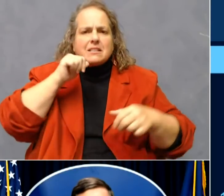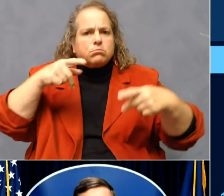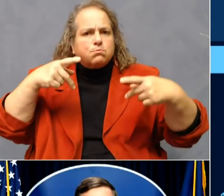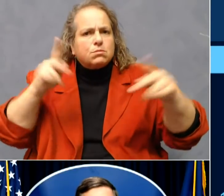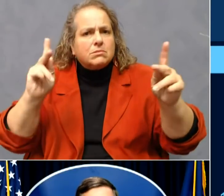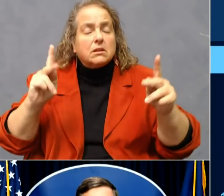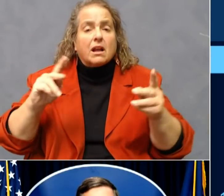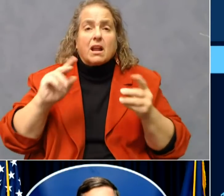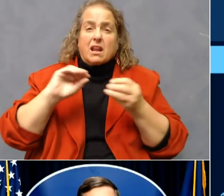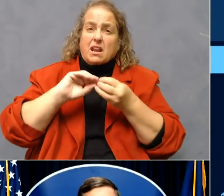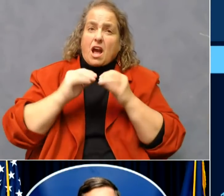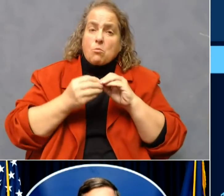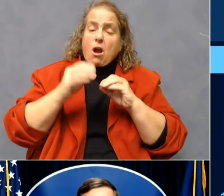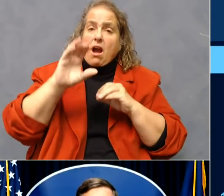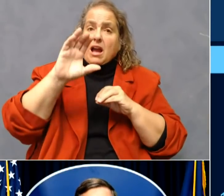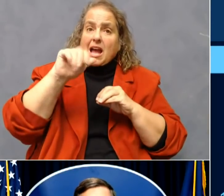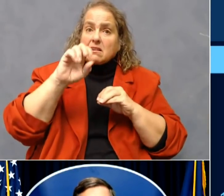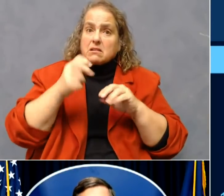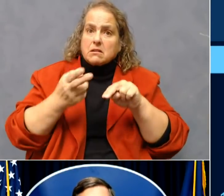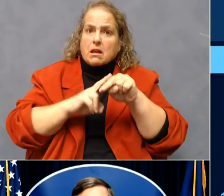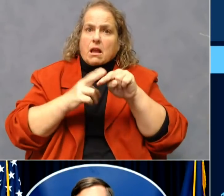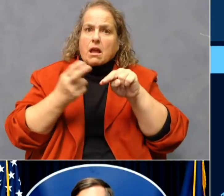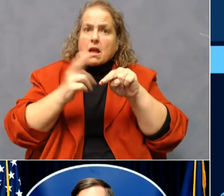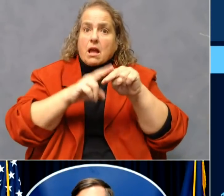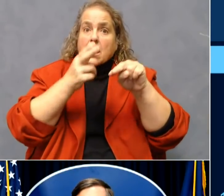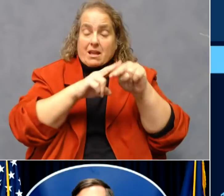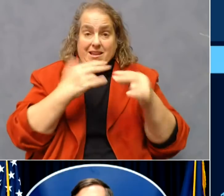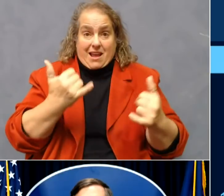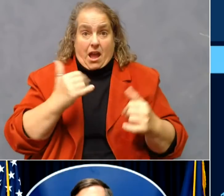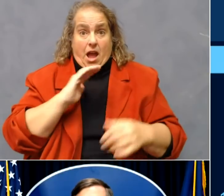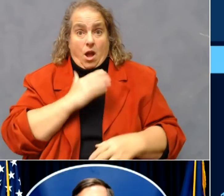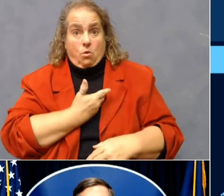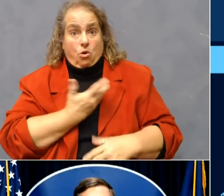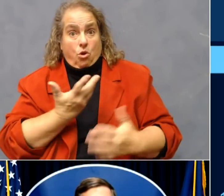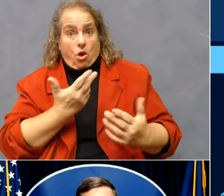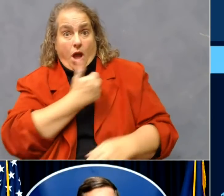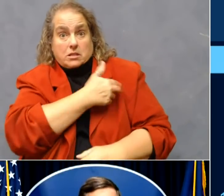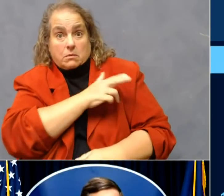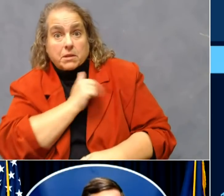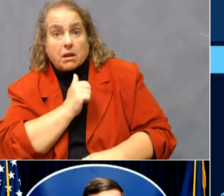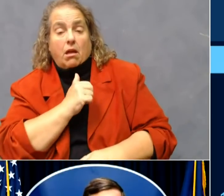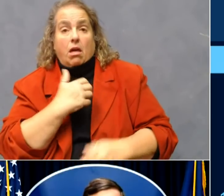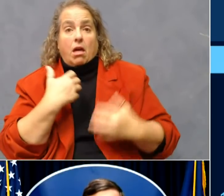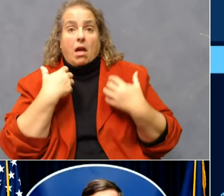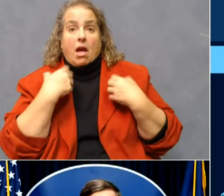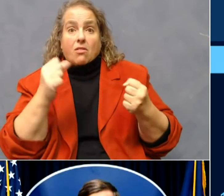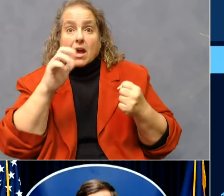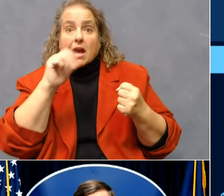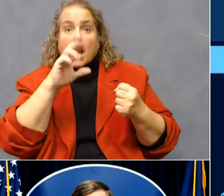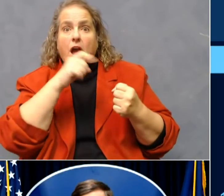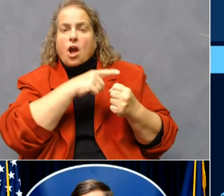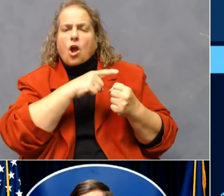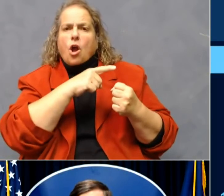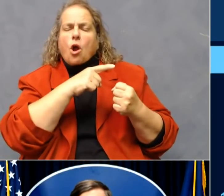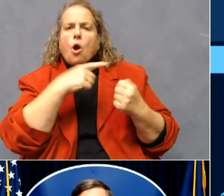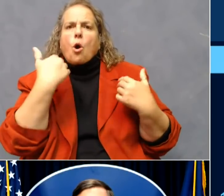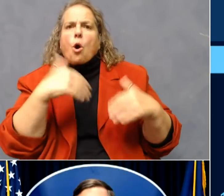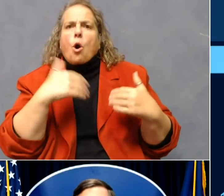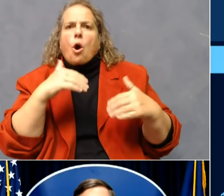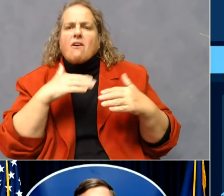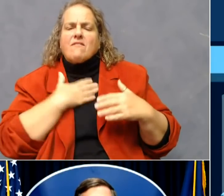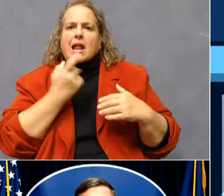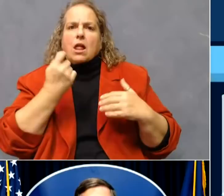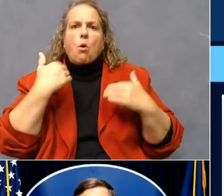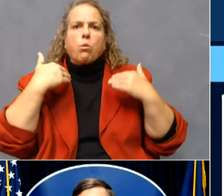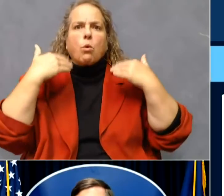is straining our healthcare system and healthcare systems across the United States. We've been showing you